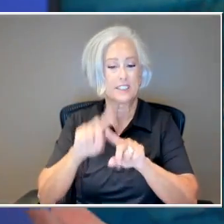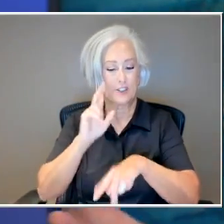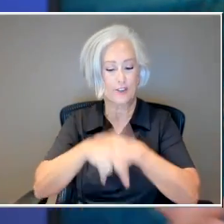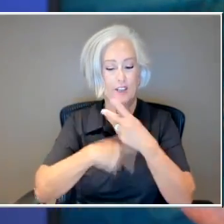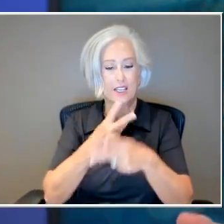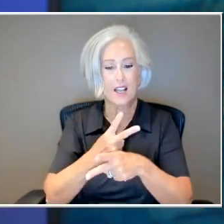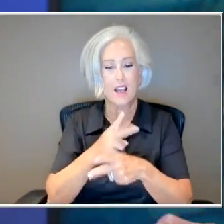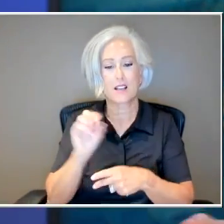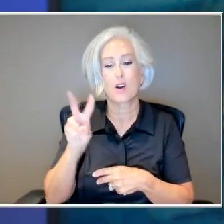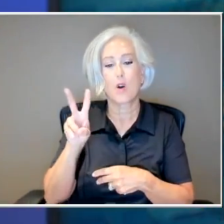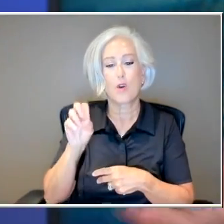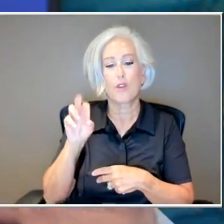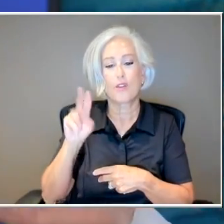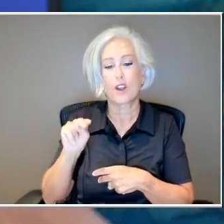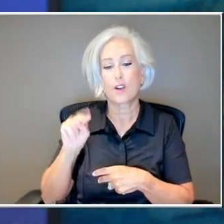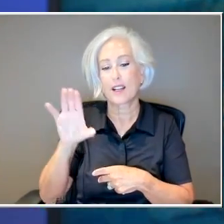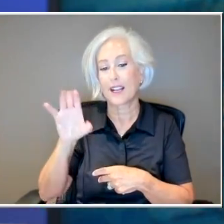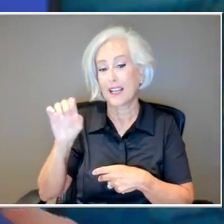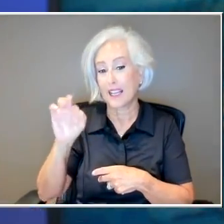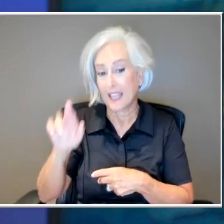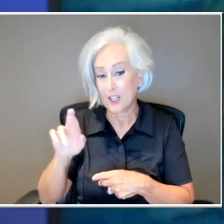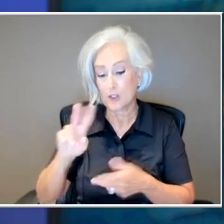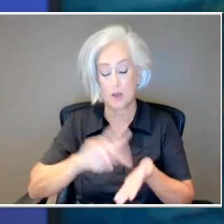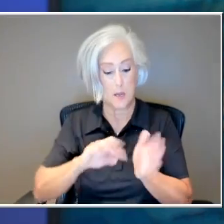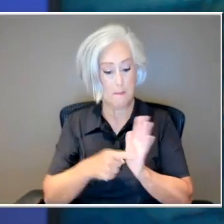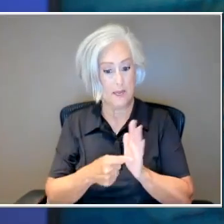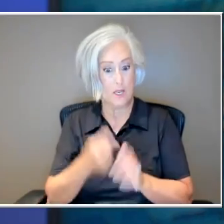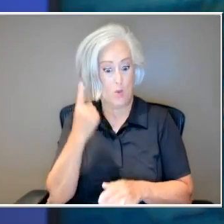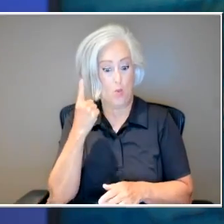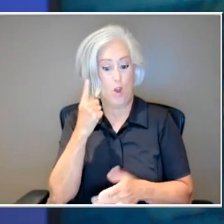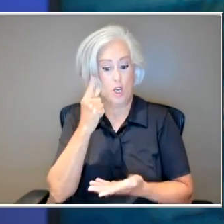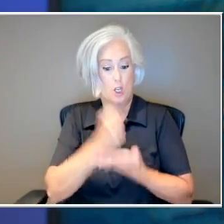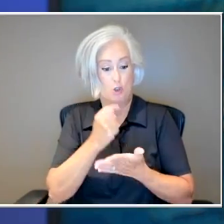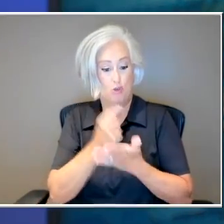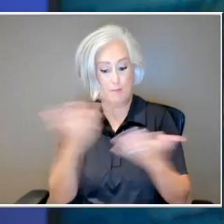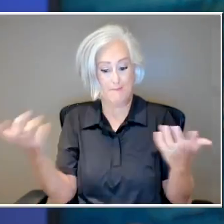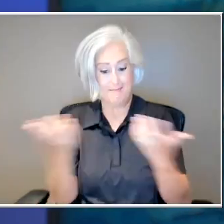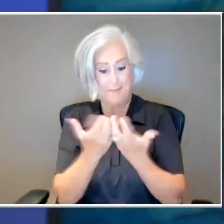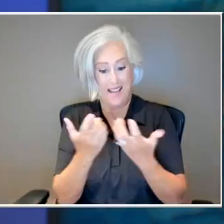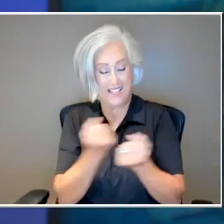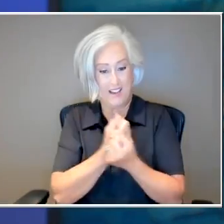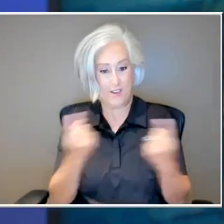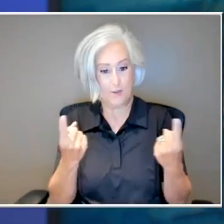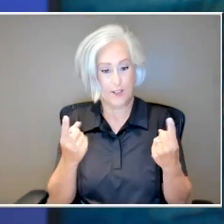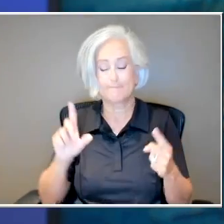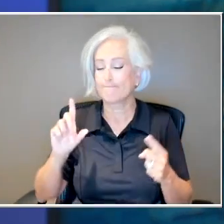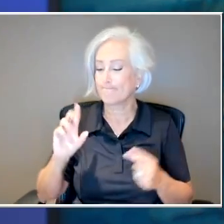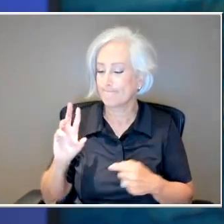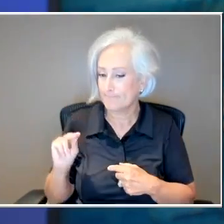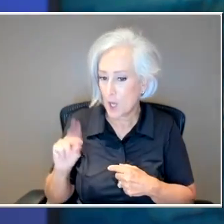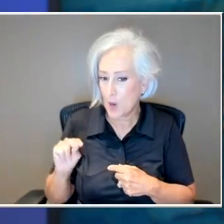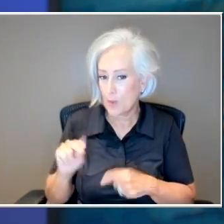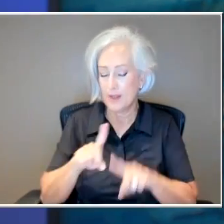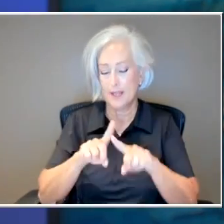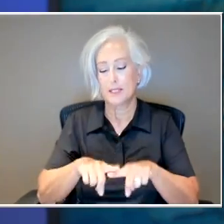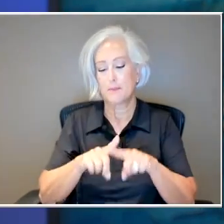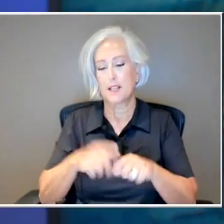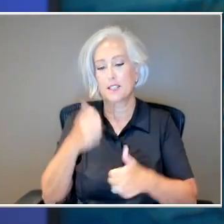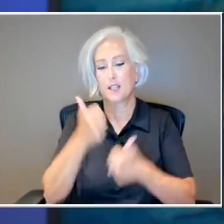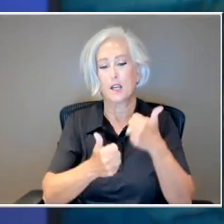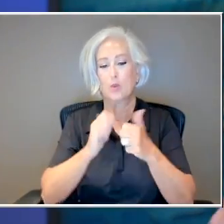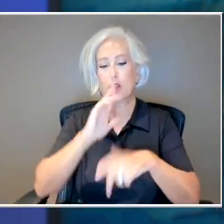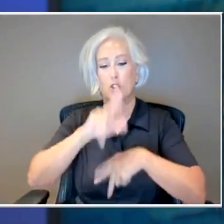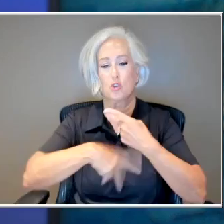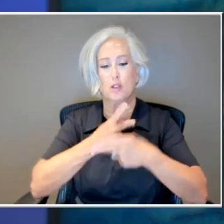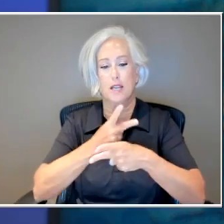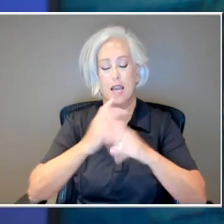that, not one treatment fits all. So there's many different treatments depending on what cell type comes back from surgery